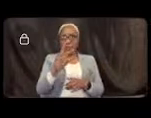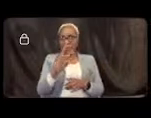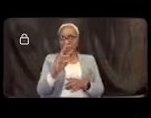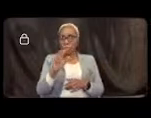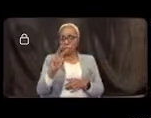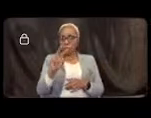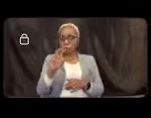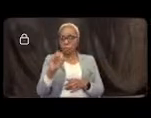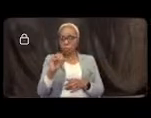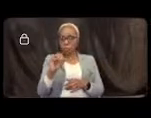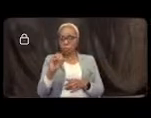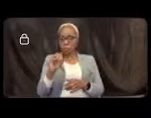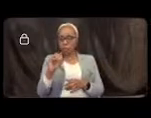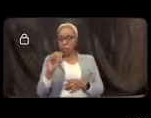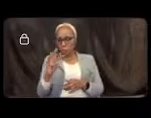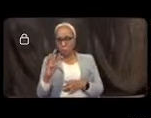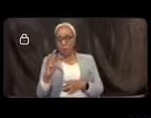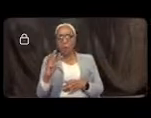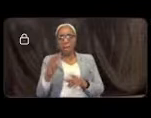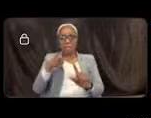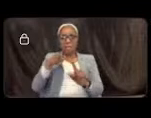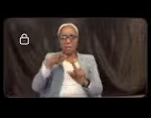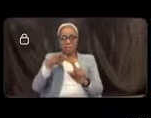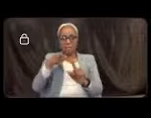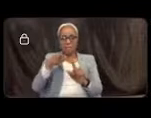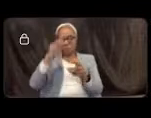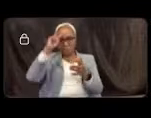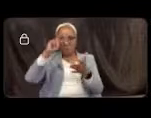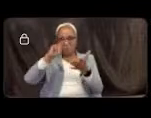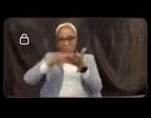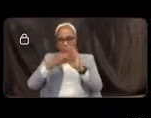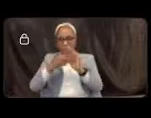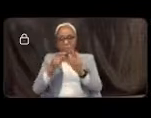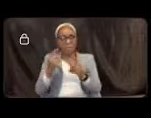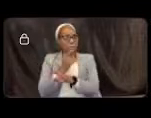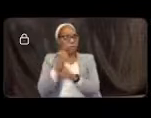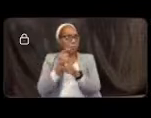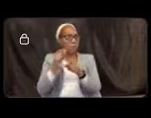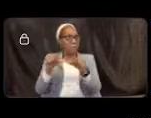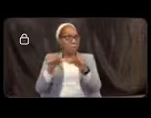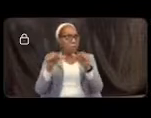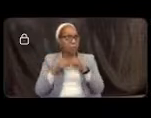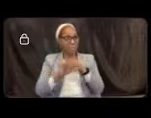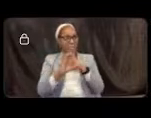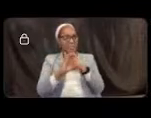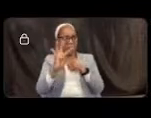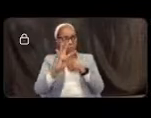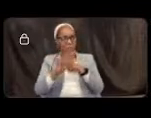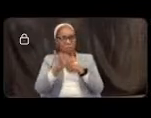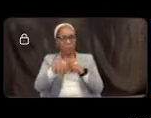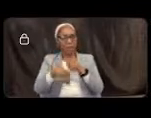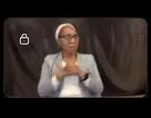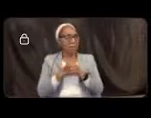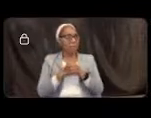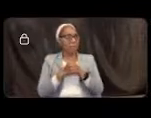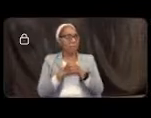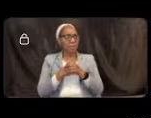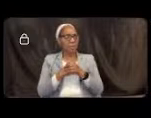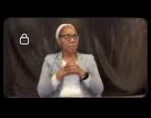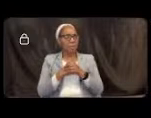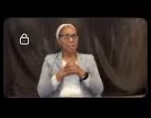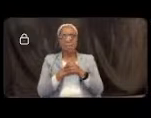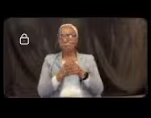36-302 C4 Section A, the main purpose is really the appropriate locations. If you think what C4 is, it's open